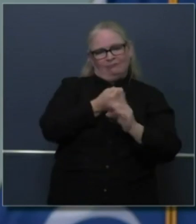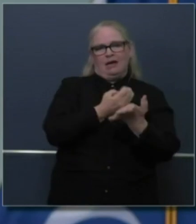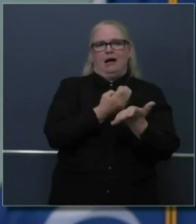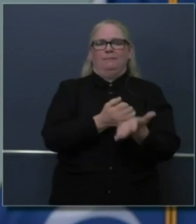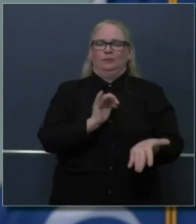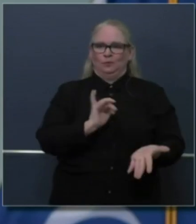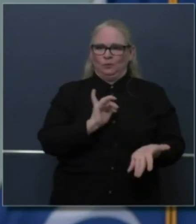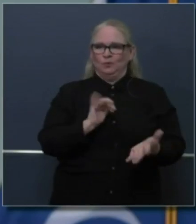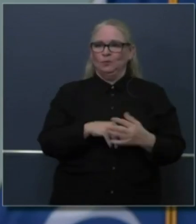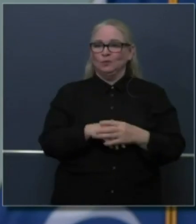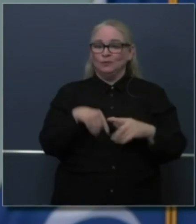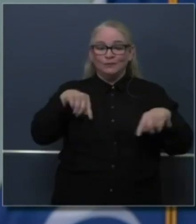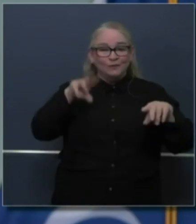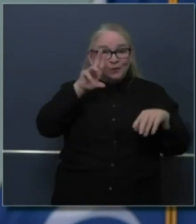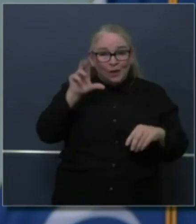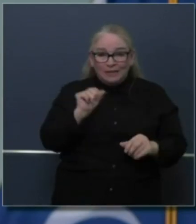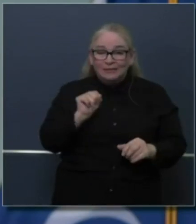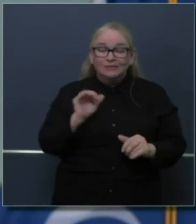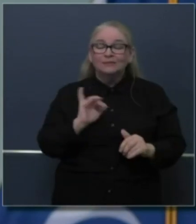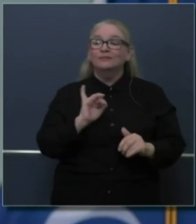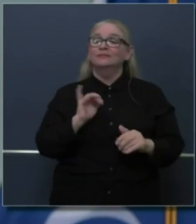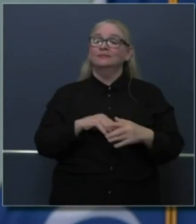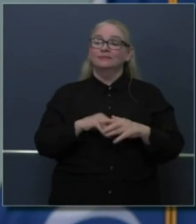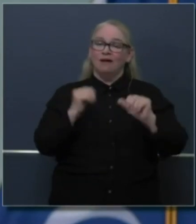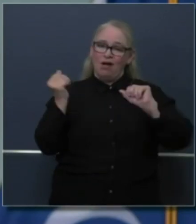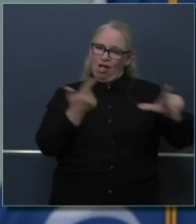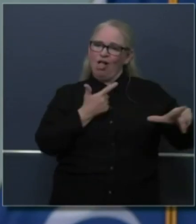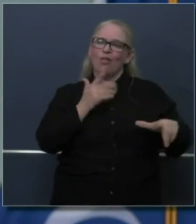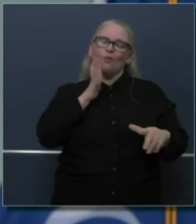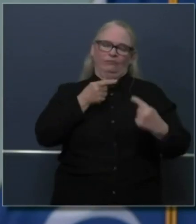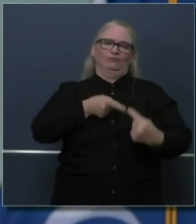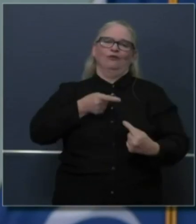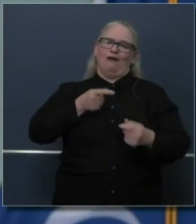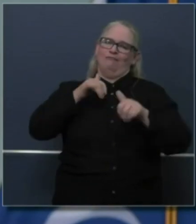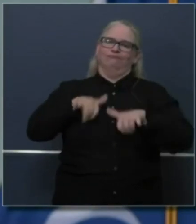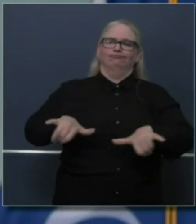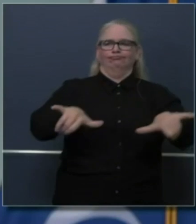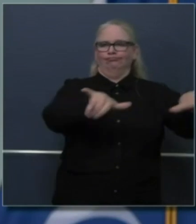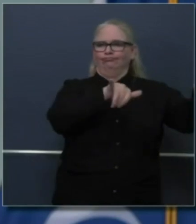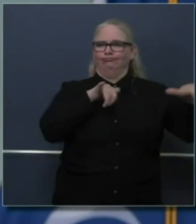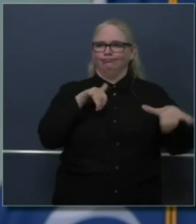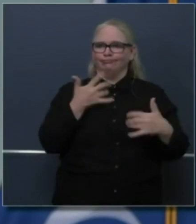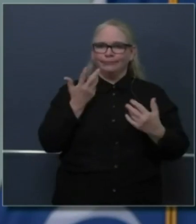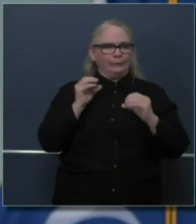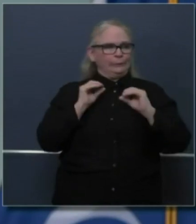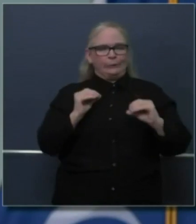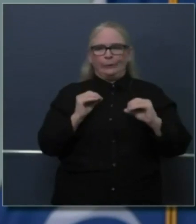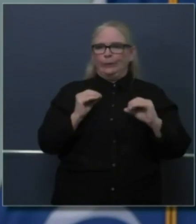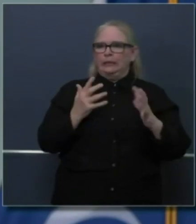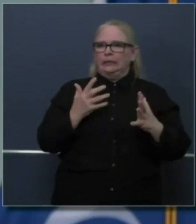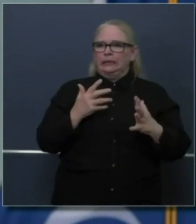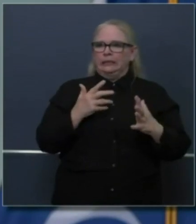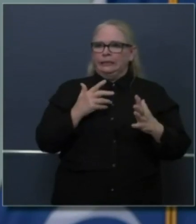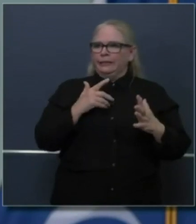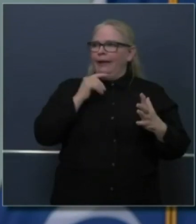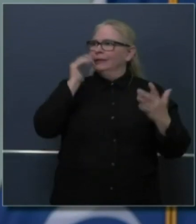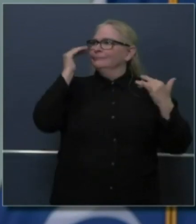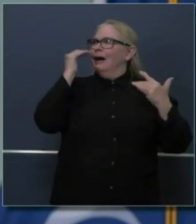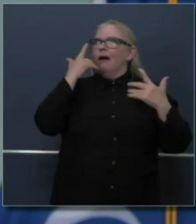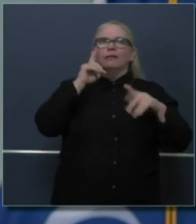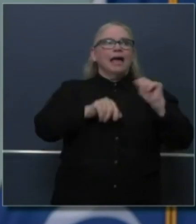every state in this nation, will be struggling with unprecedented shortfalls that happened in